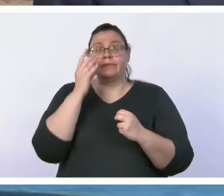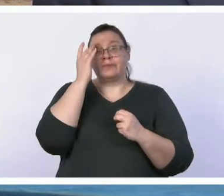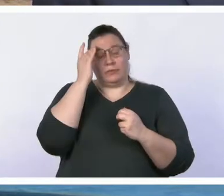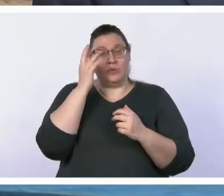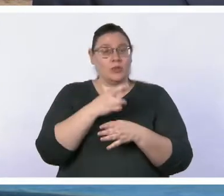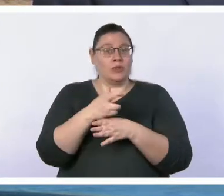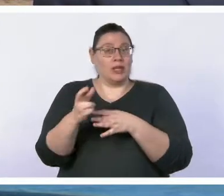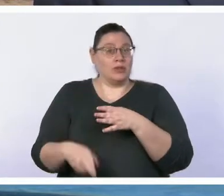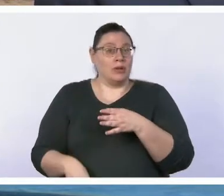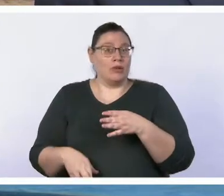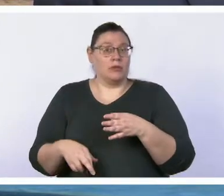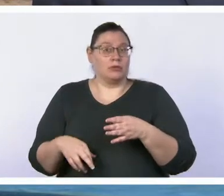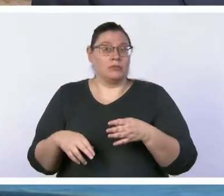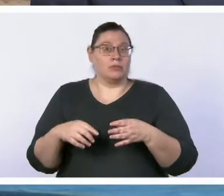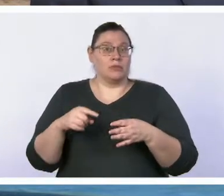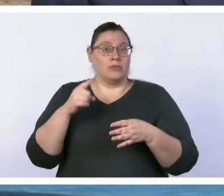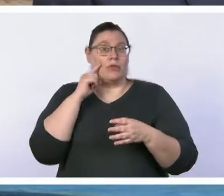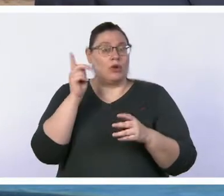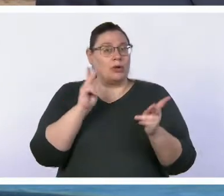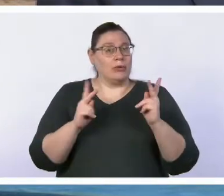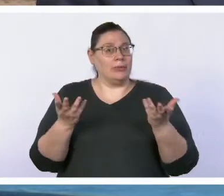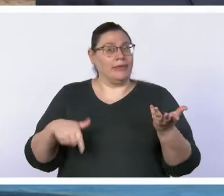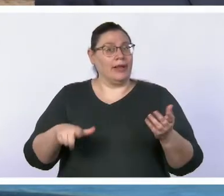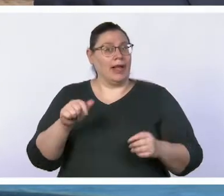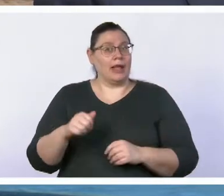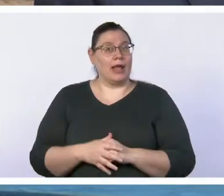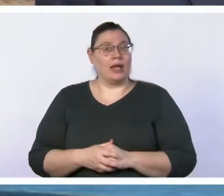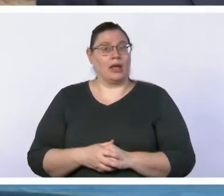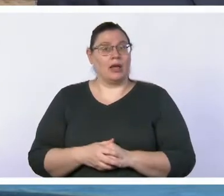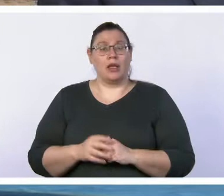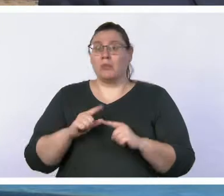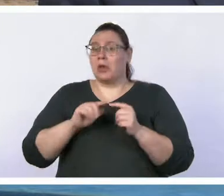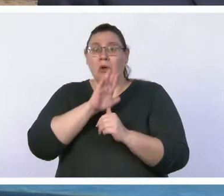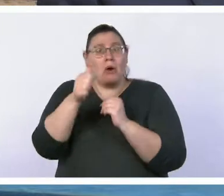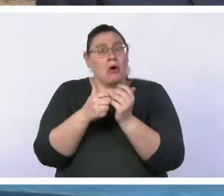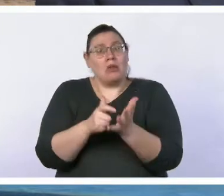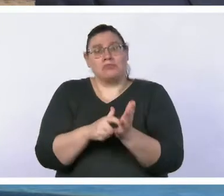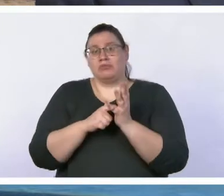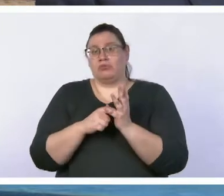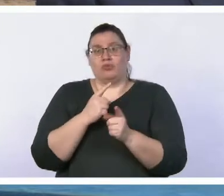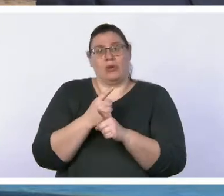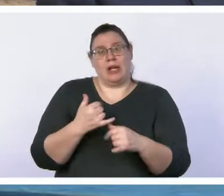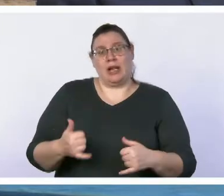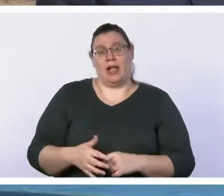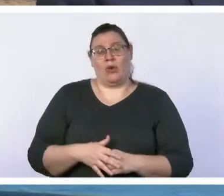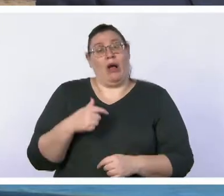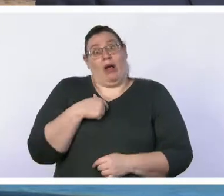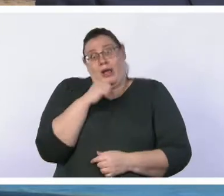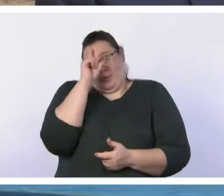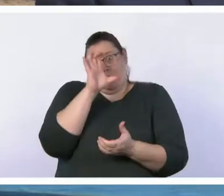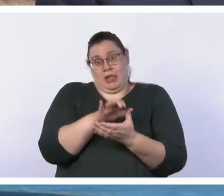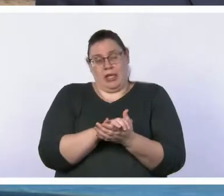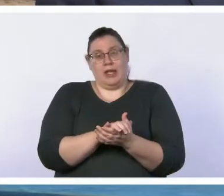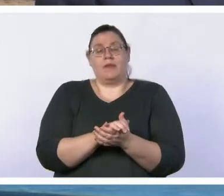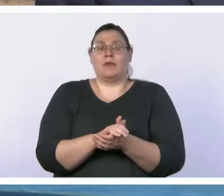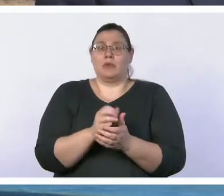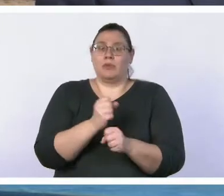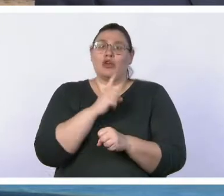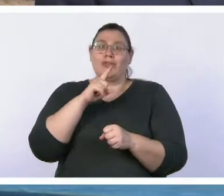results for the people of Los Angeles, but all of which are necessary at this point, I believe, in order to keep the